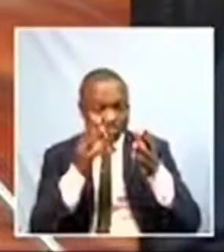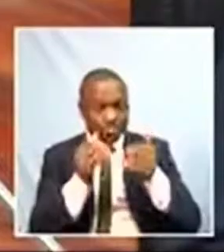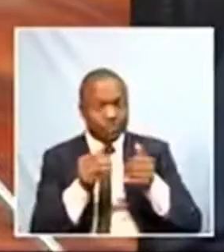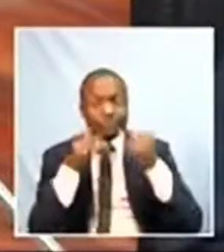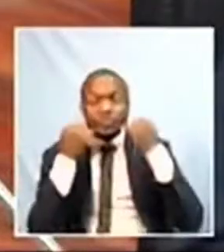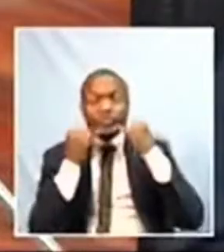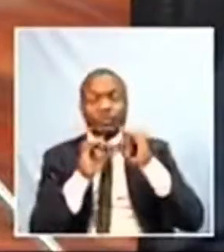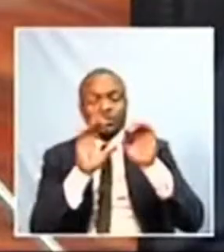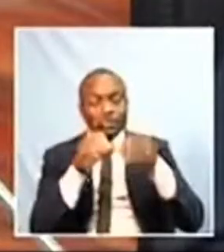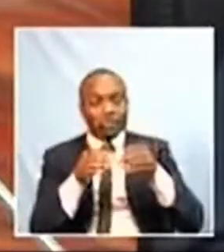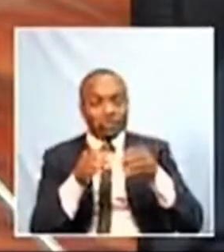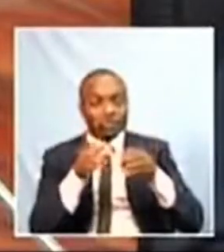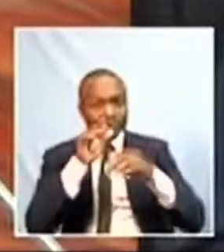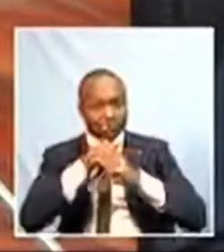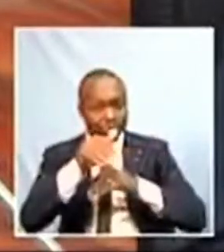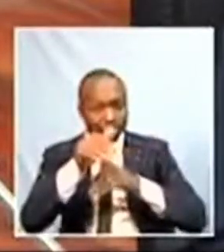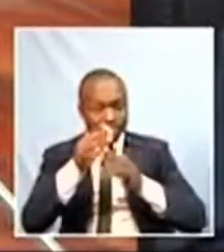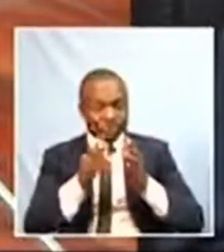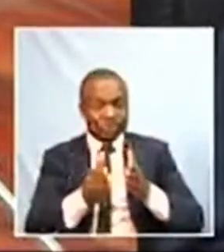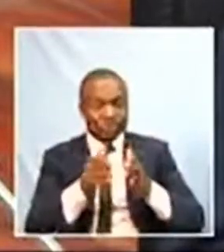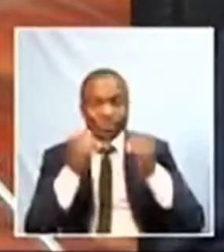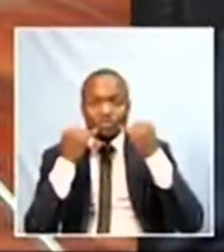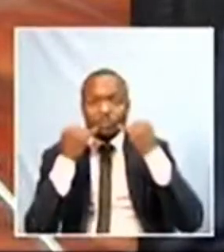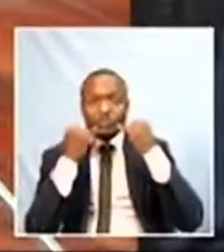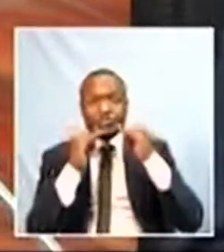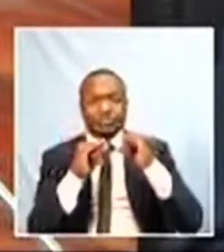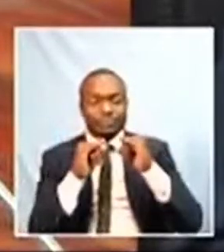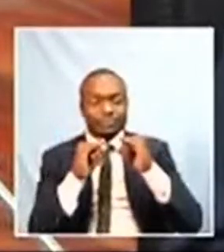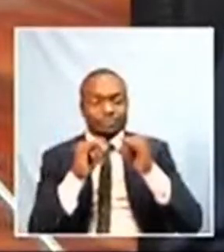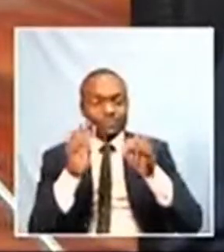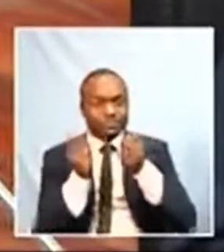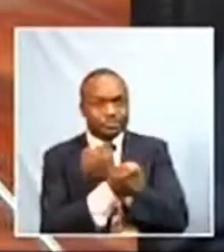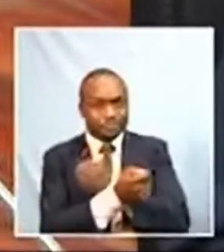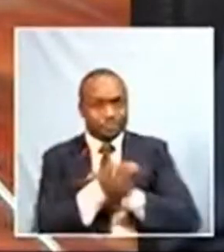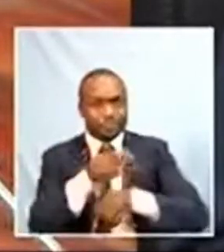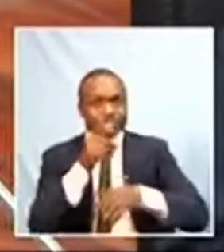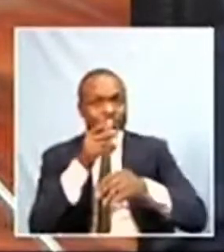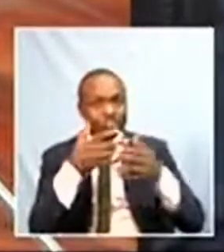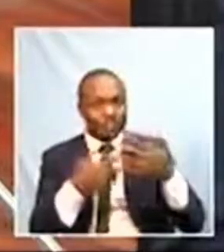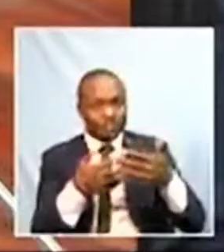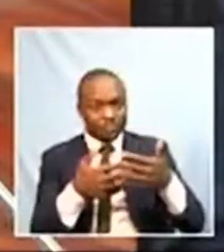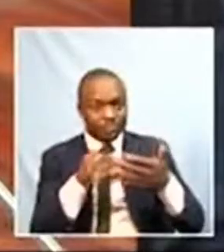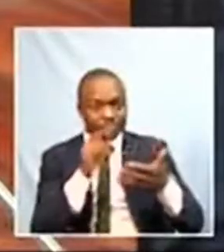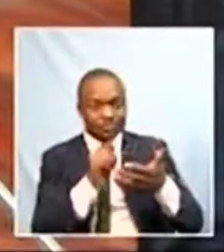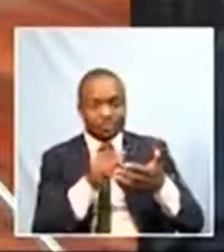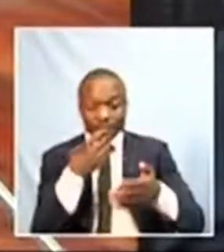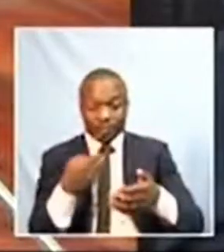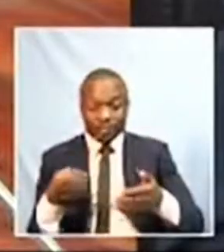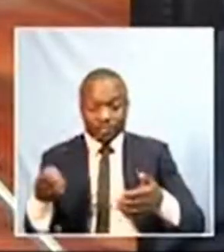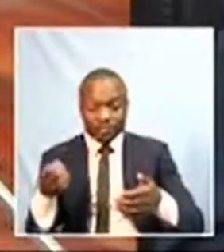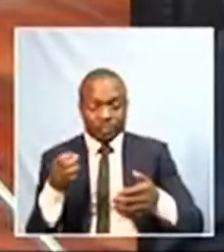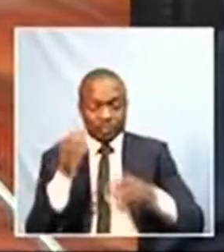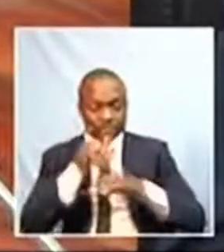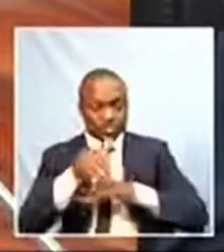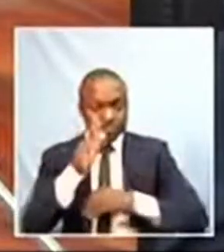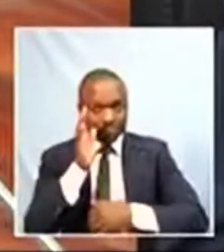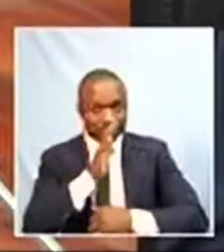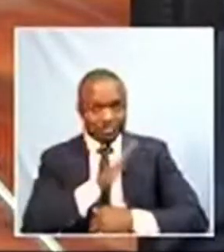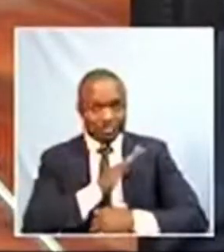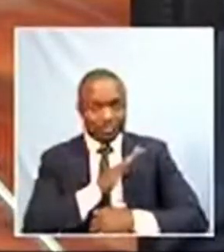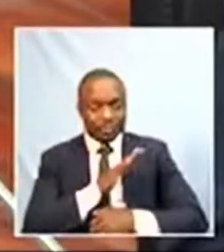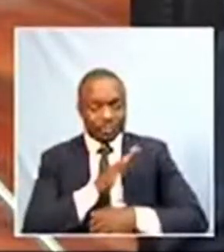the committee that the asset register has been updated and the equipment in question has been registered accordingly,